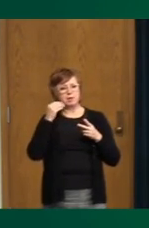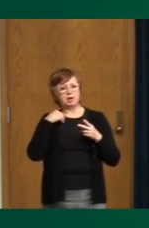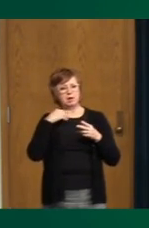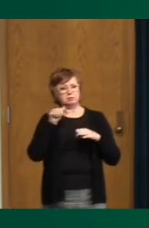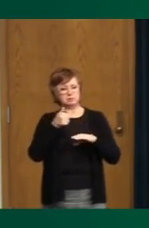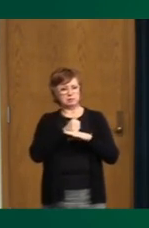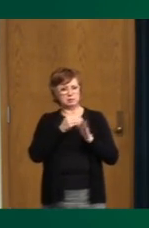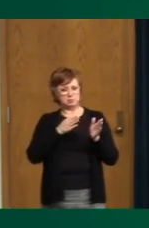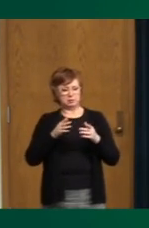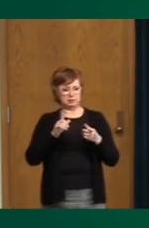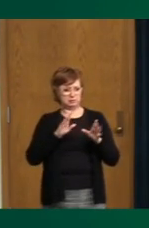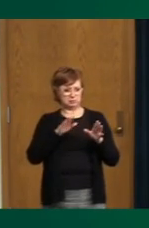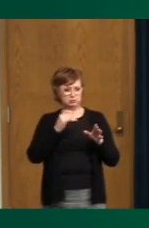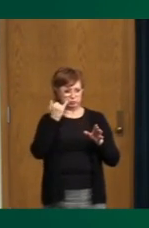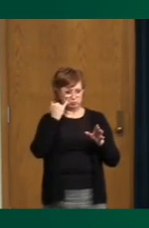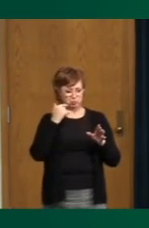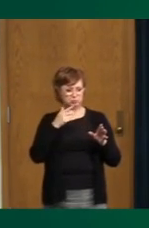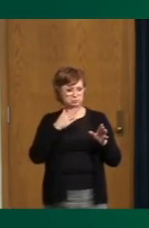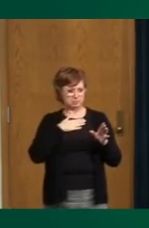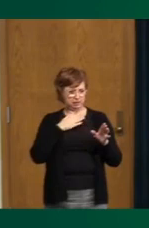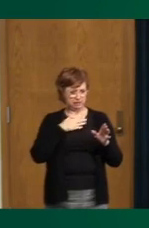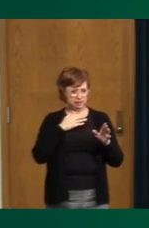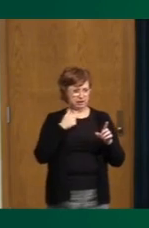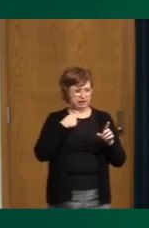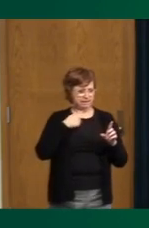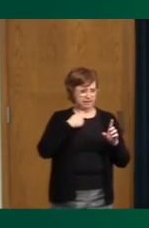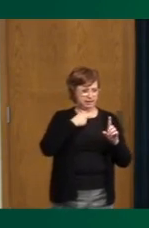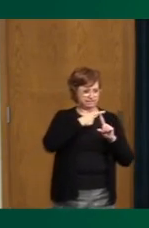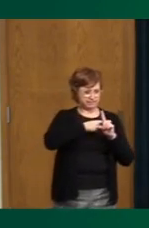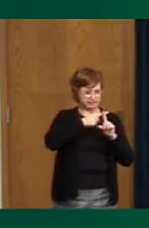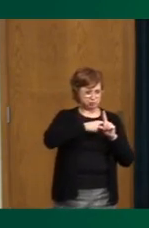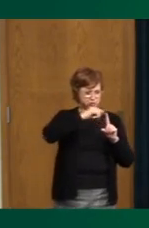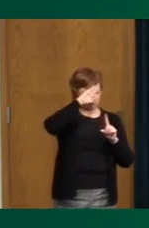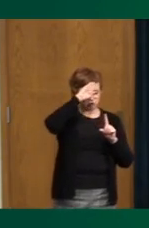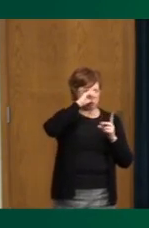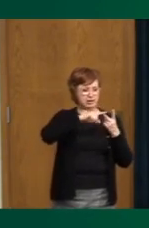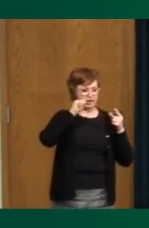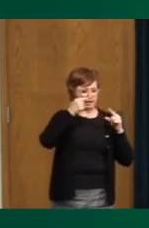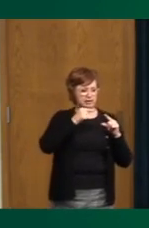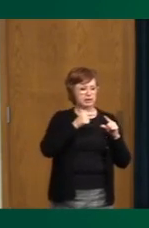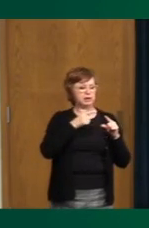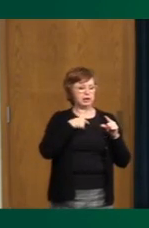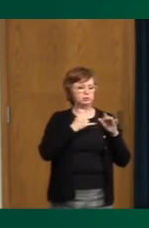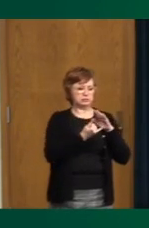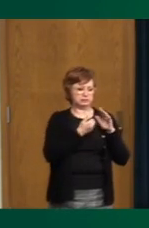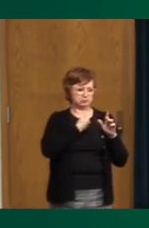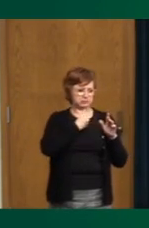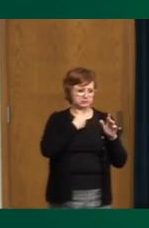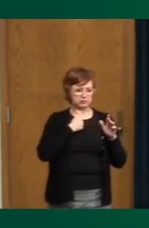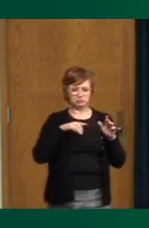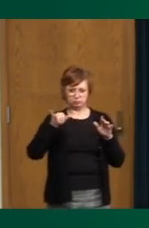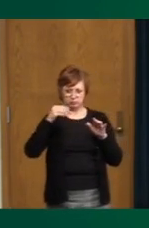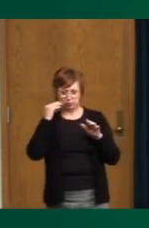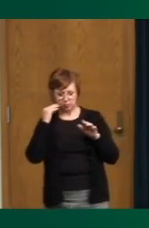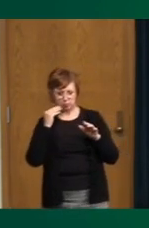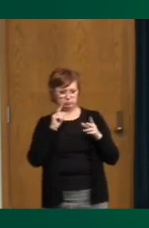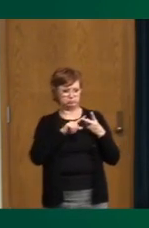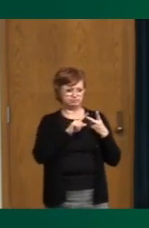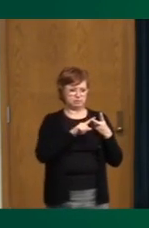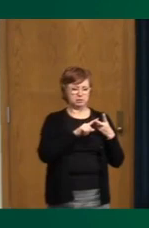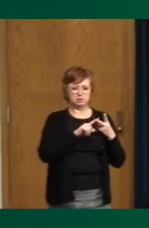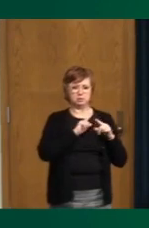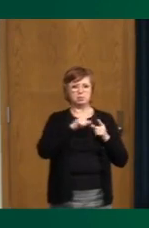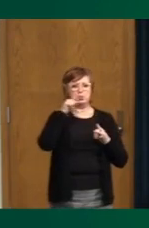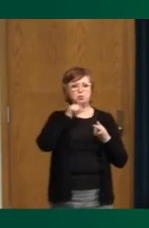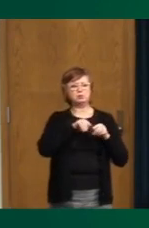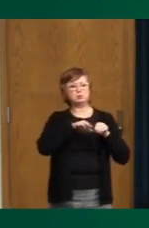fever and headache, I'm going to isolate and stay away from everyone else in the house, get tested, but then do my best to make sure that